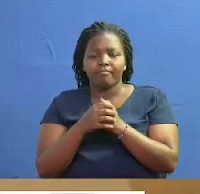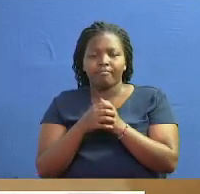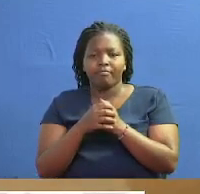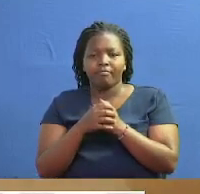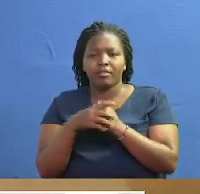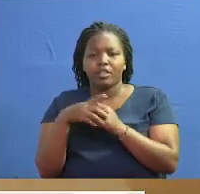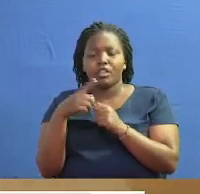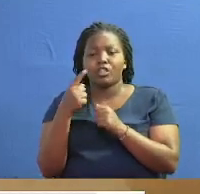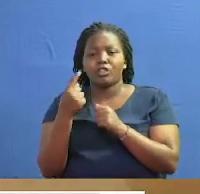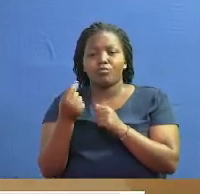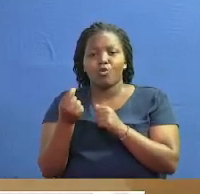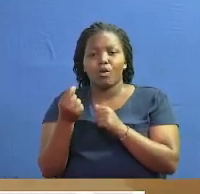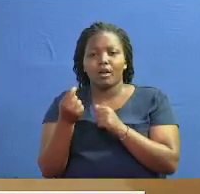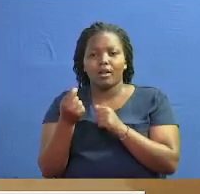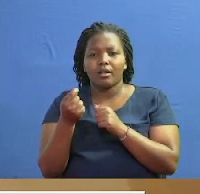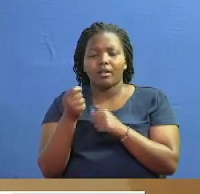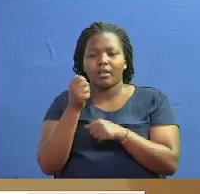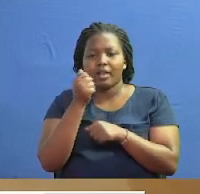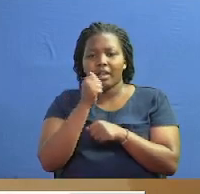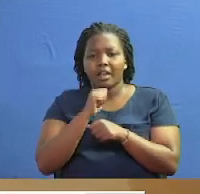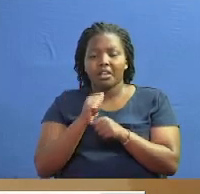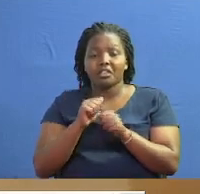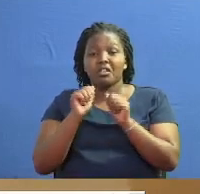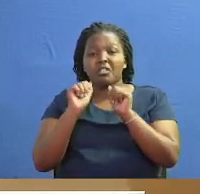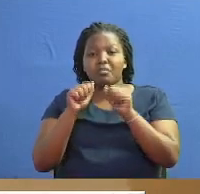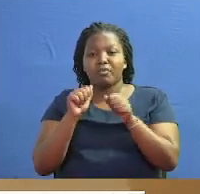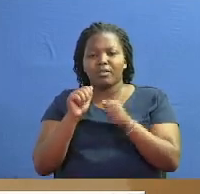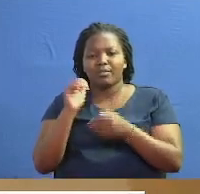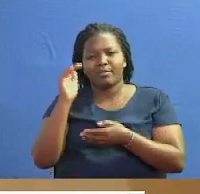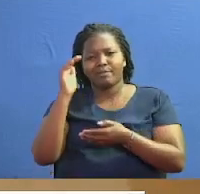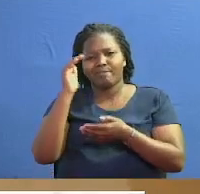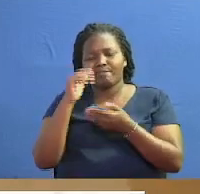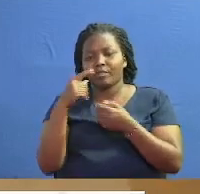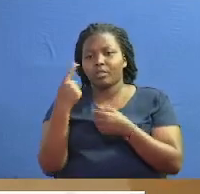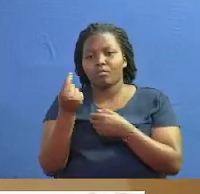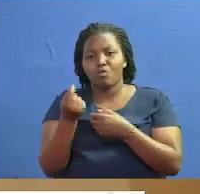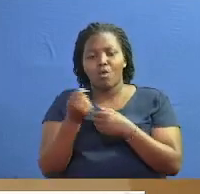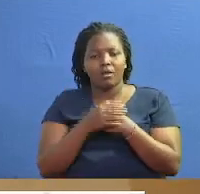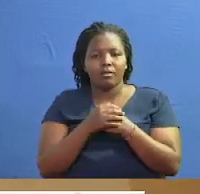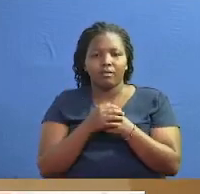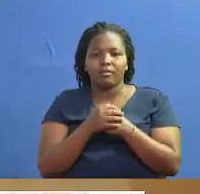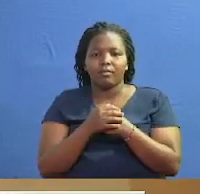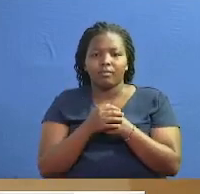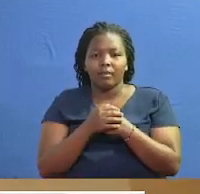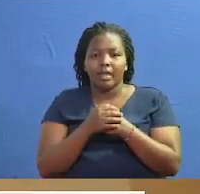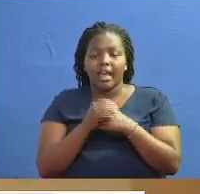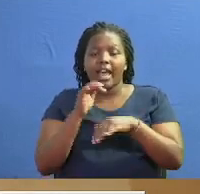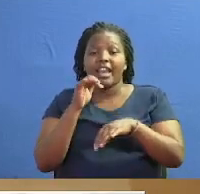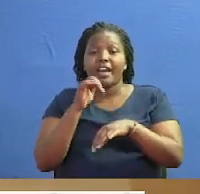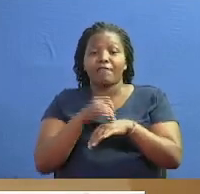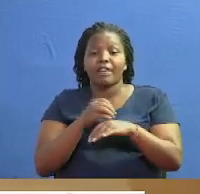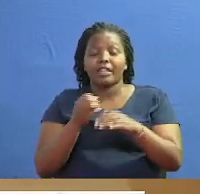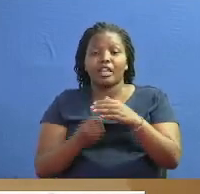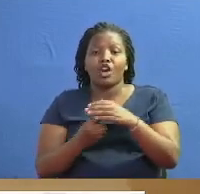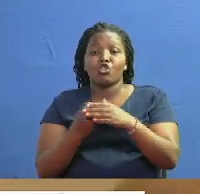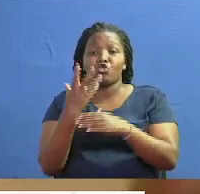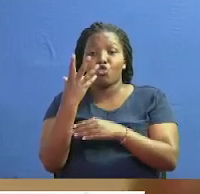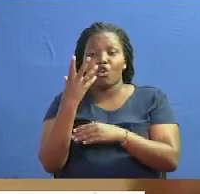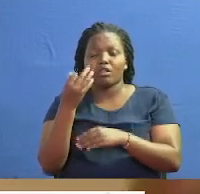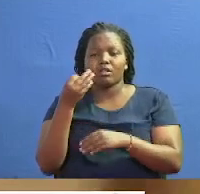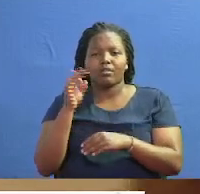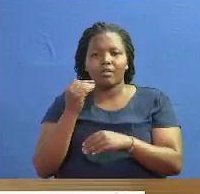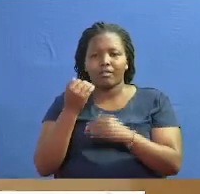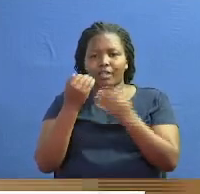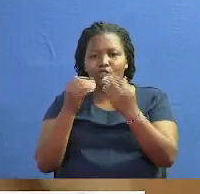small for gestational age, just saying that you are a bit smaller than you are supposed to be when you are being born, and also this affects the growth of the children after. So it